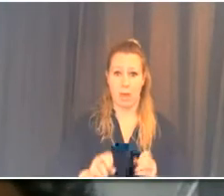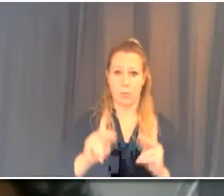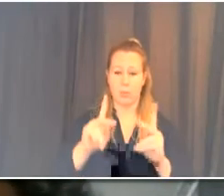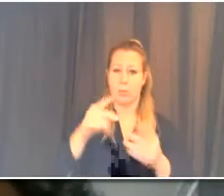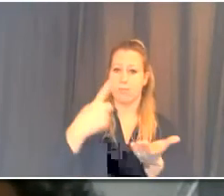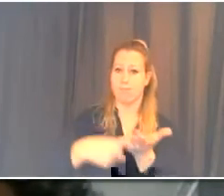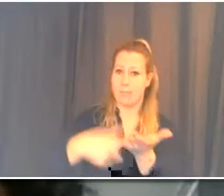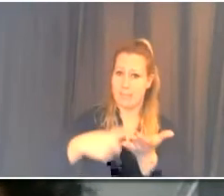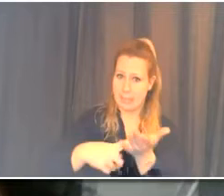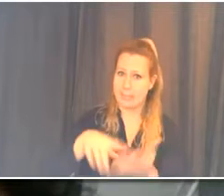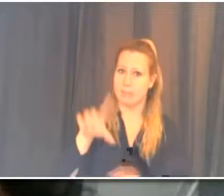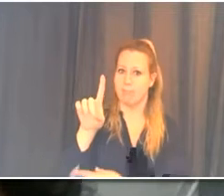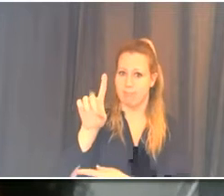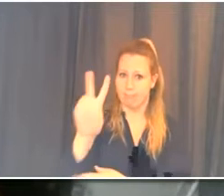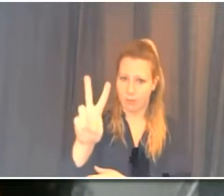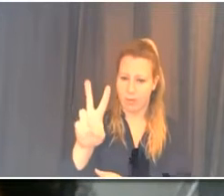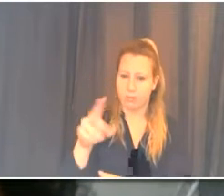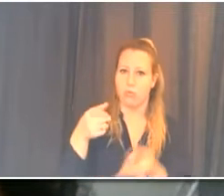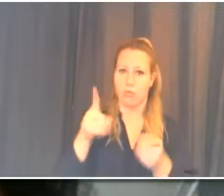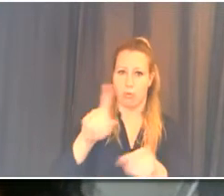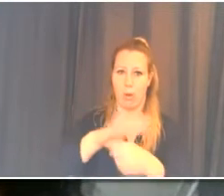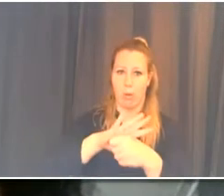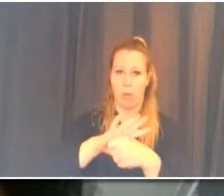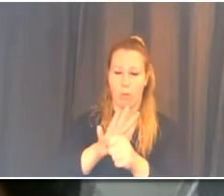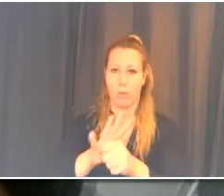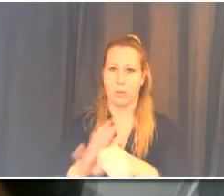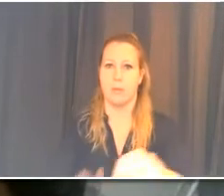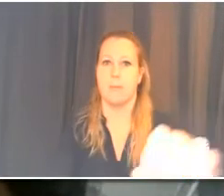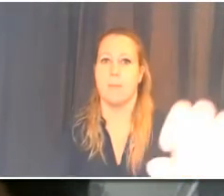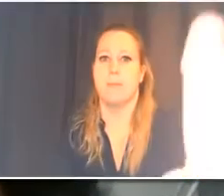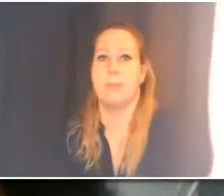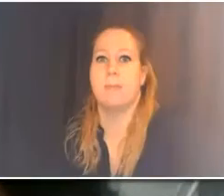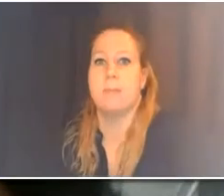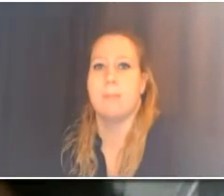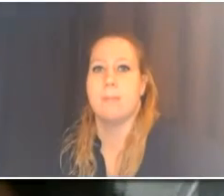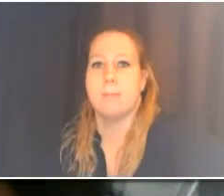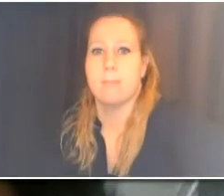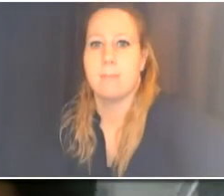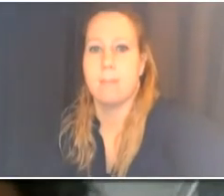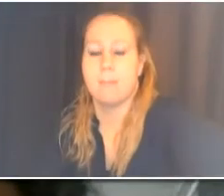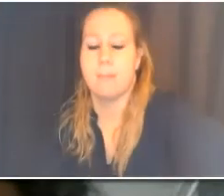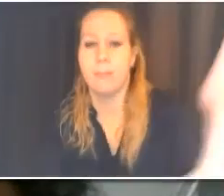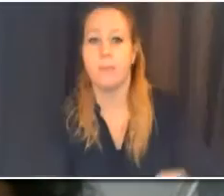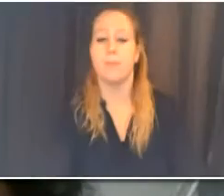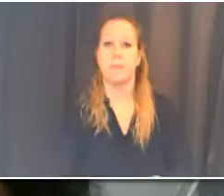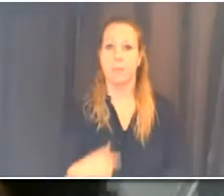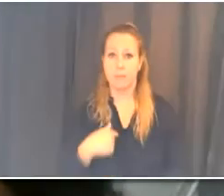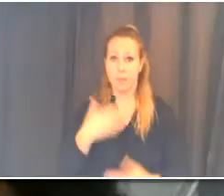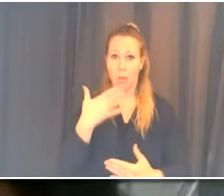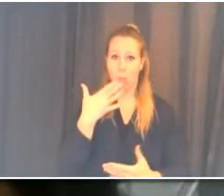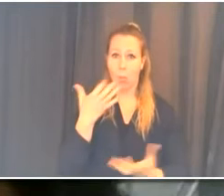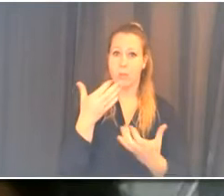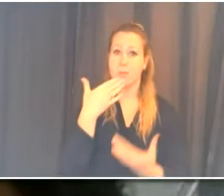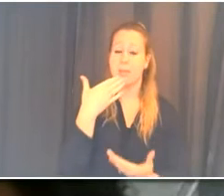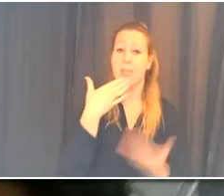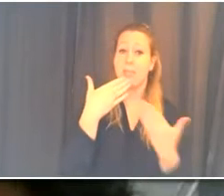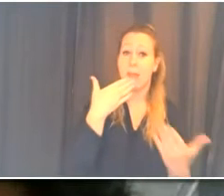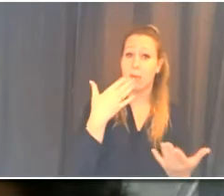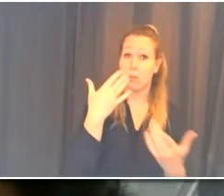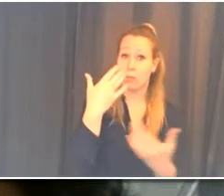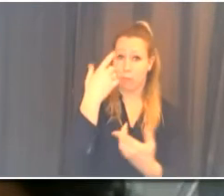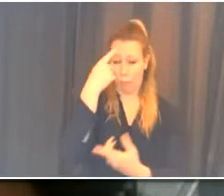12 Advocates at Legal Services NYC in whole or in part who provide Direct services to